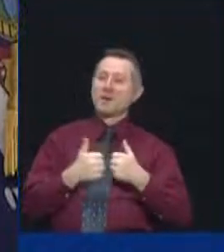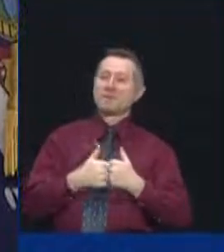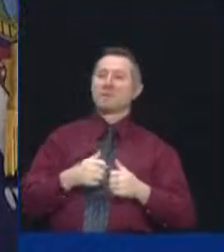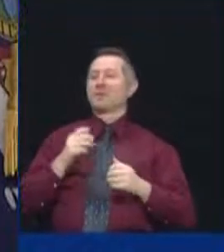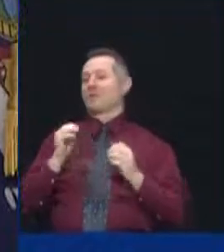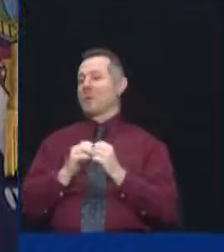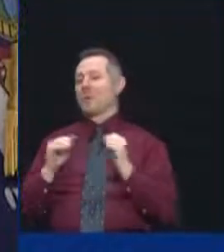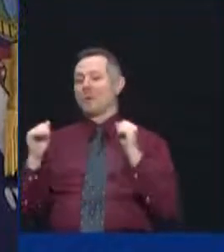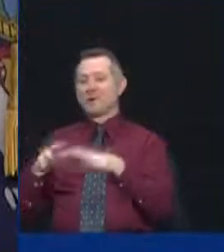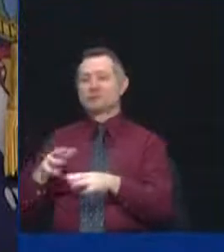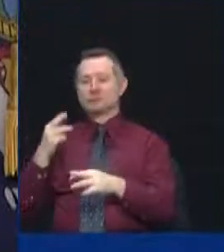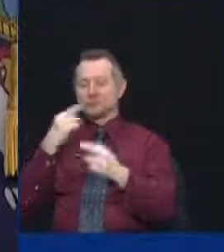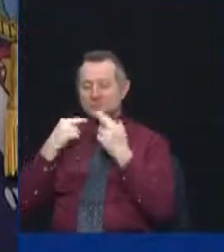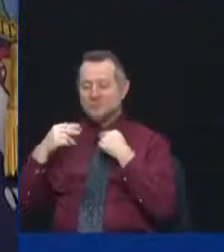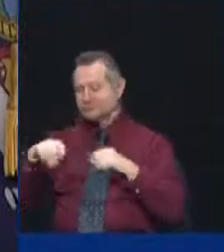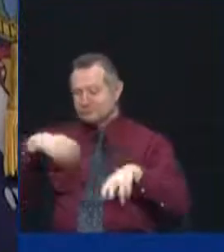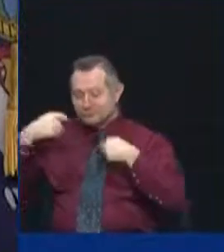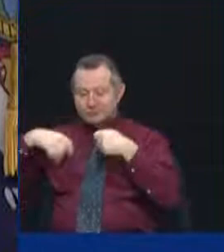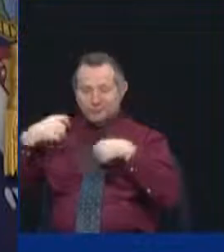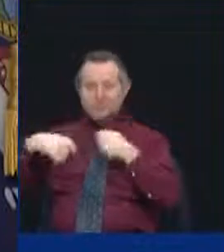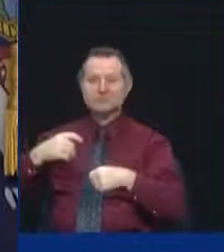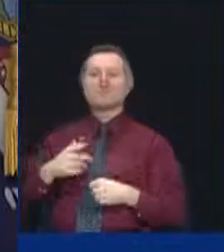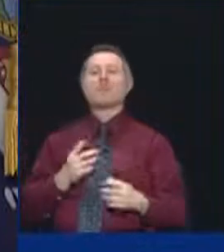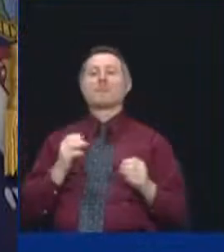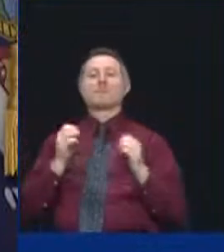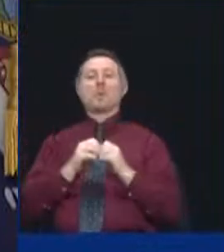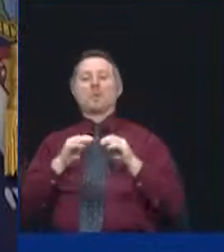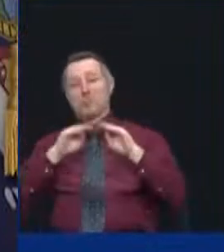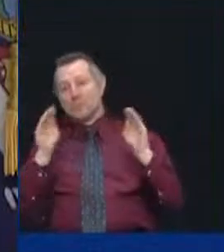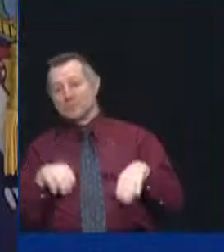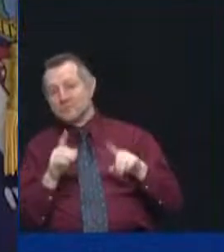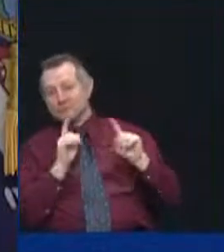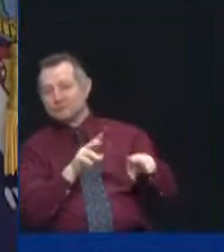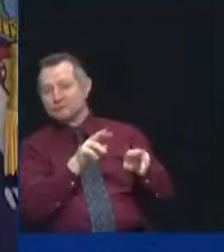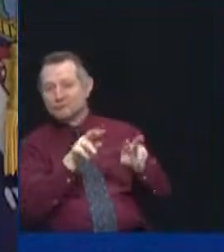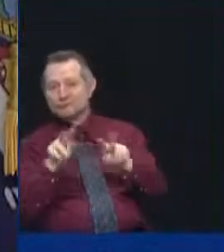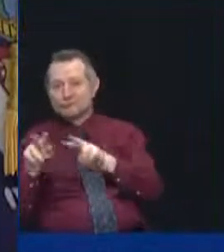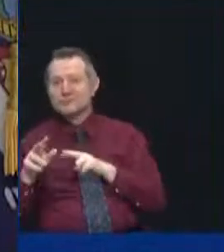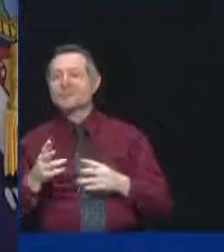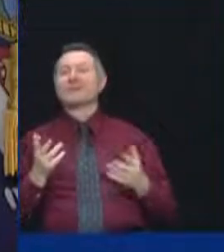to museums if they know they are safe when they go there.